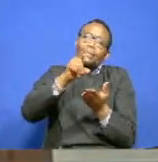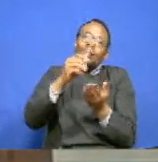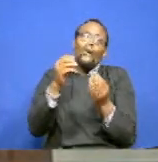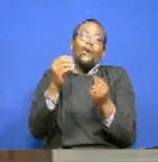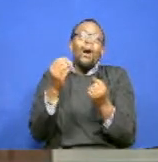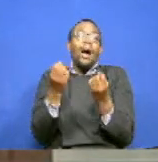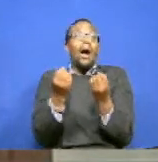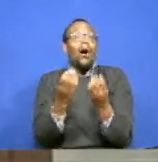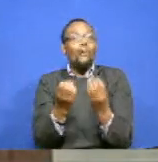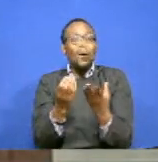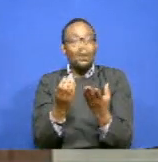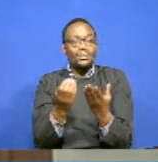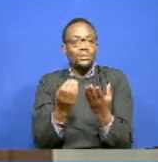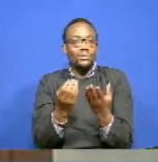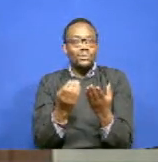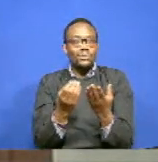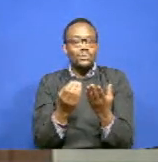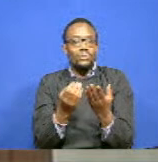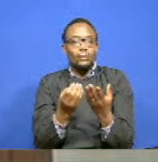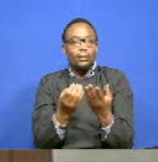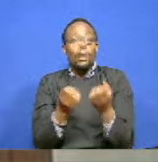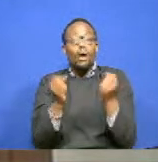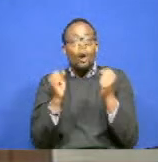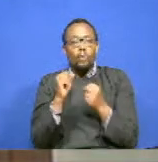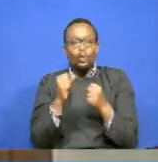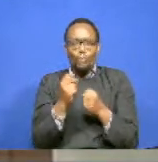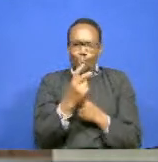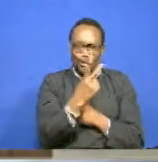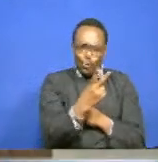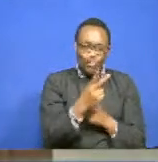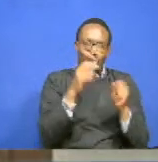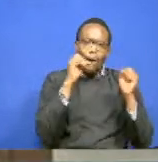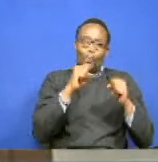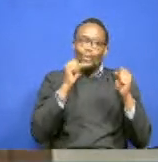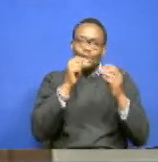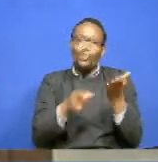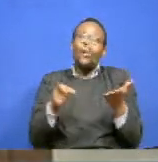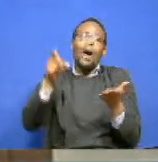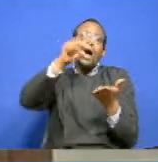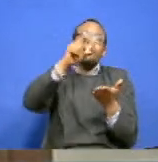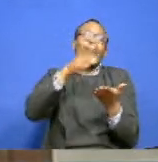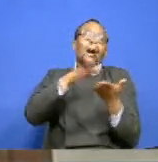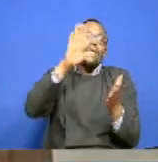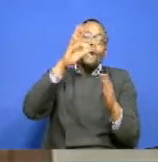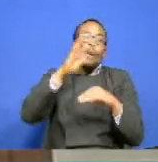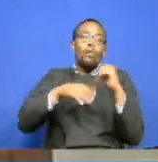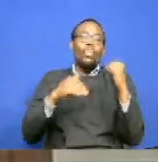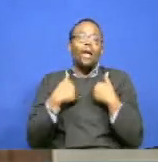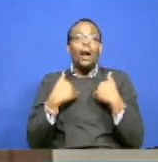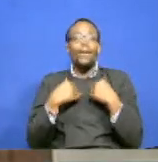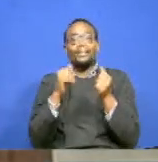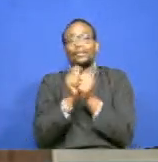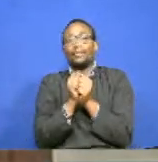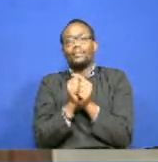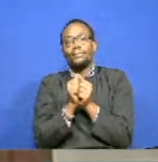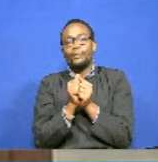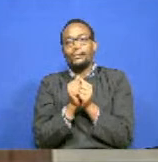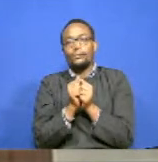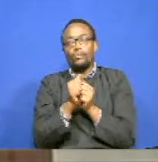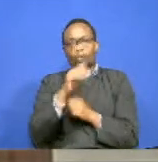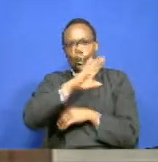10. It has capacity to surpass. For me to illustrate this, we all